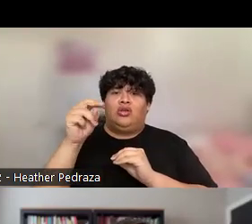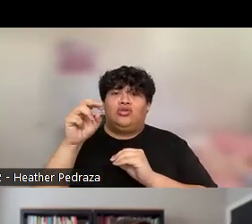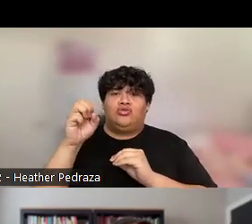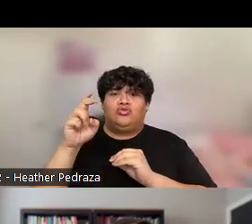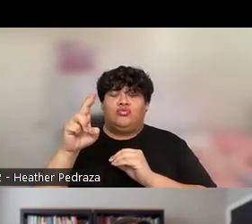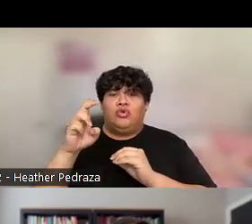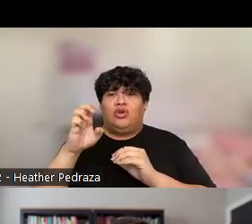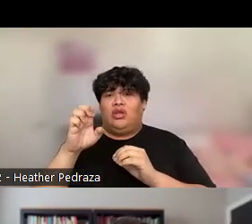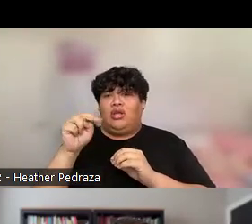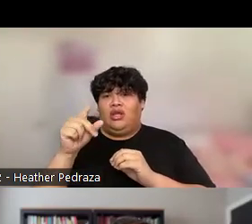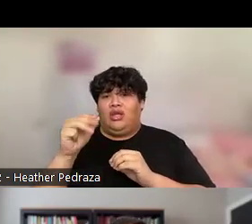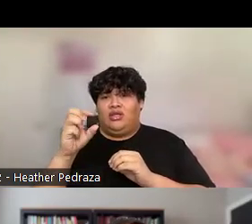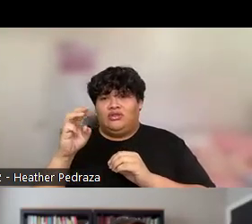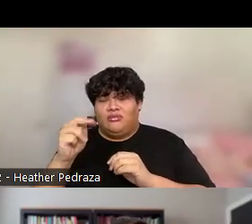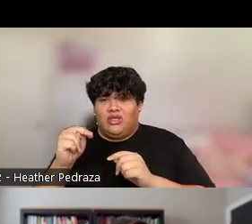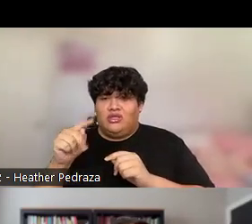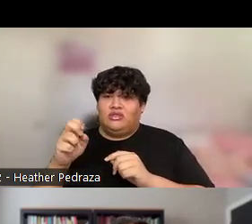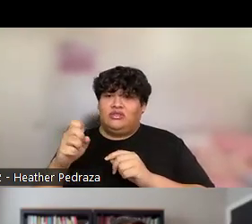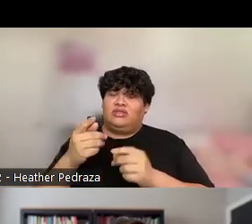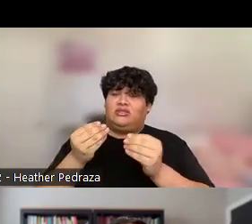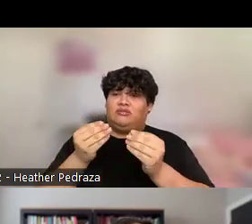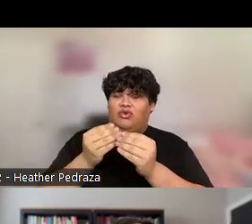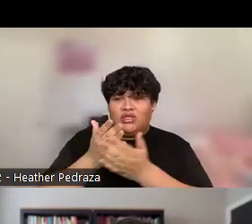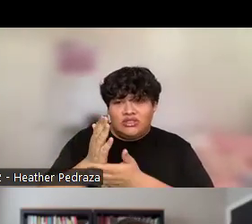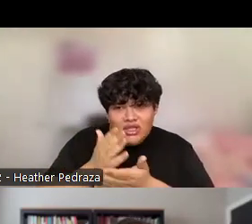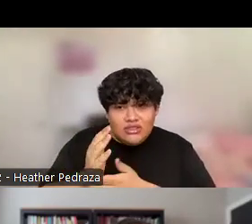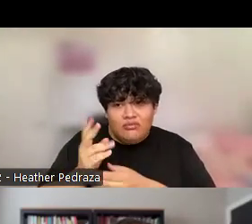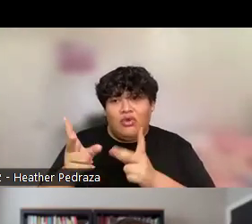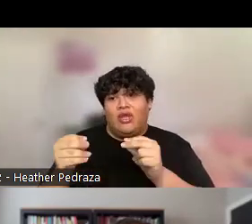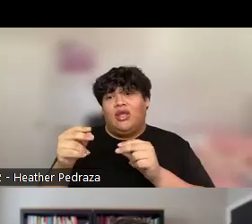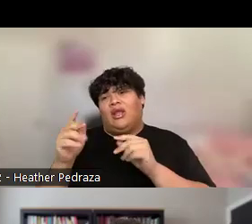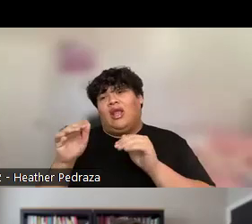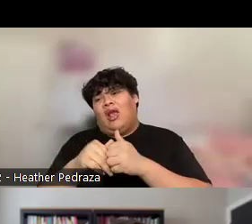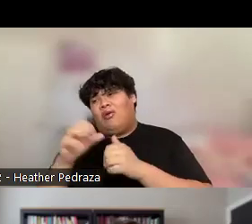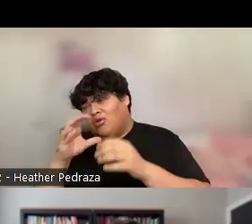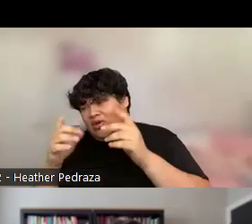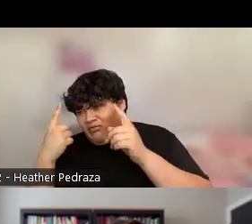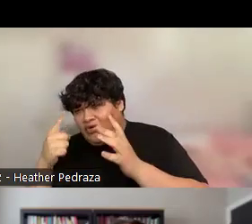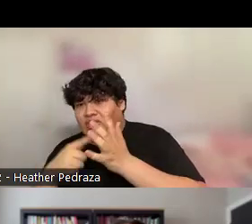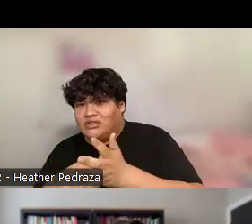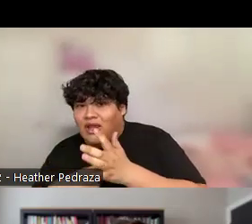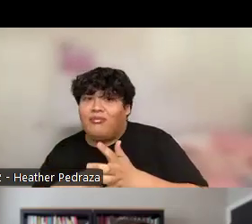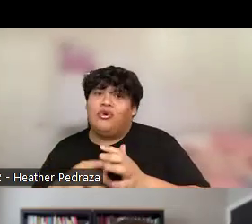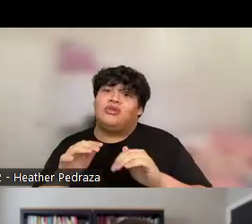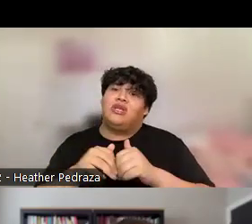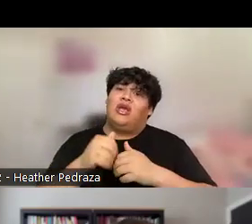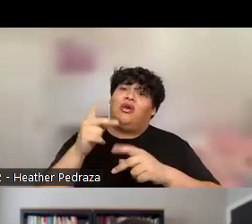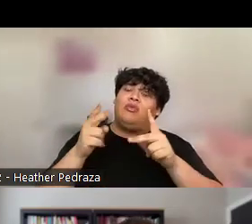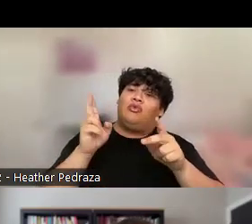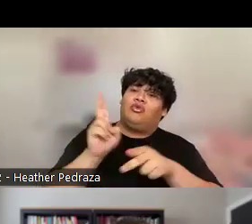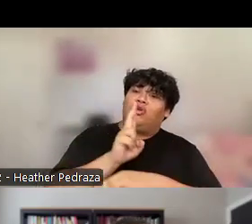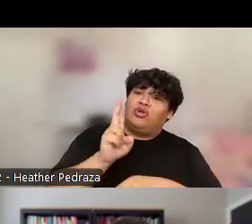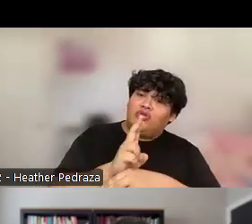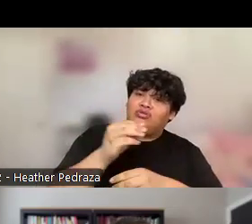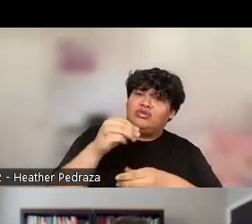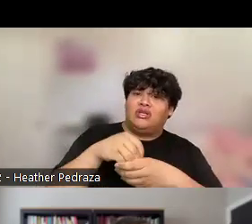and meaningful and accessible, and looking for examples of how stakeholder input is being used in